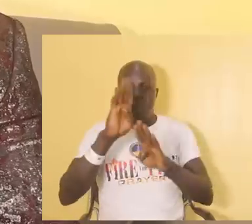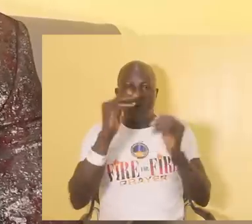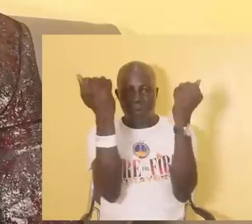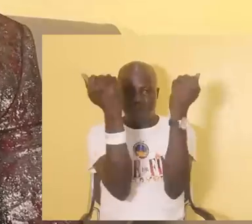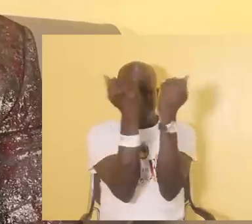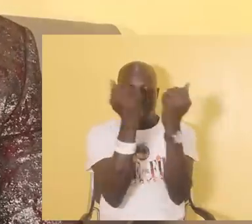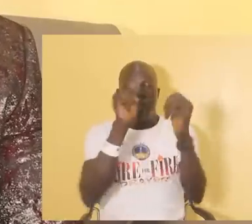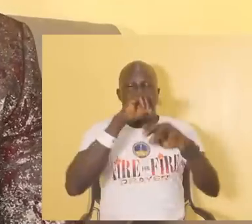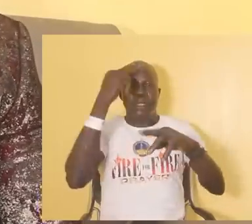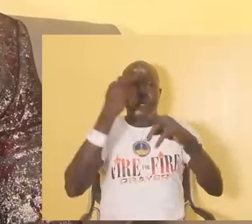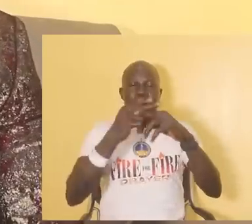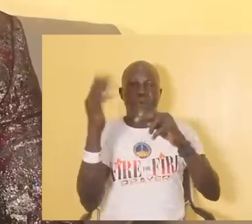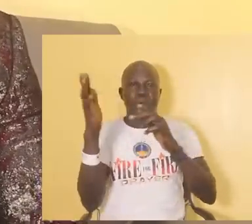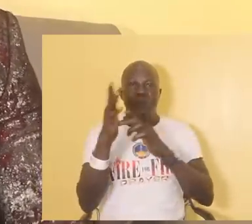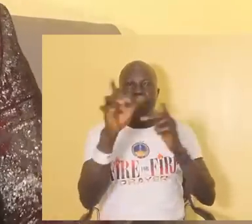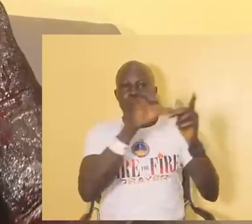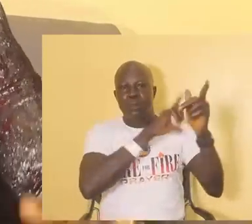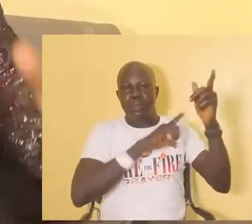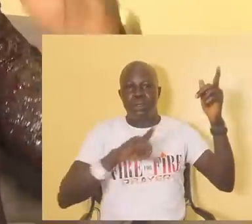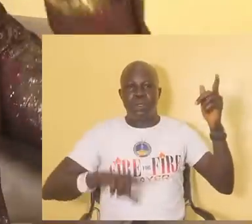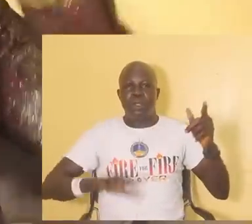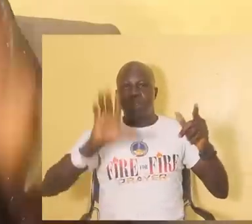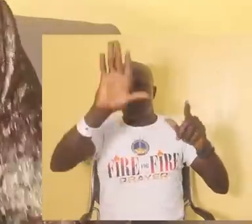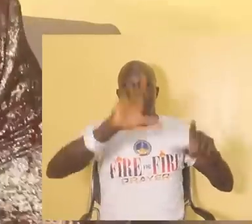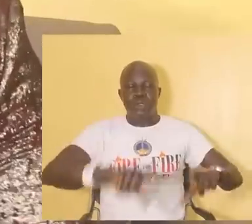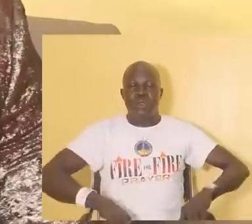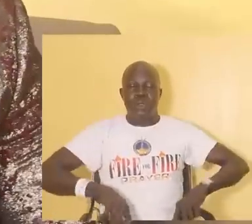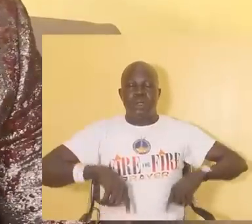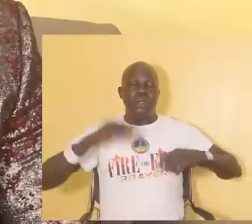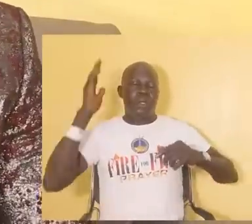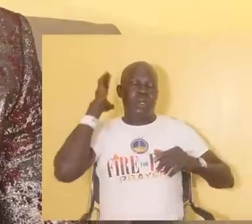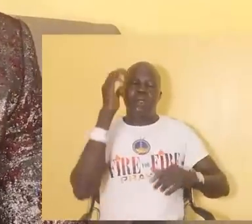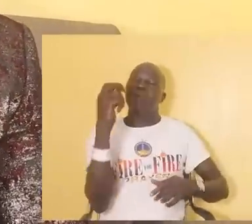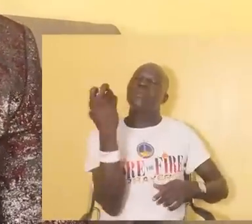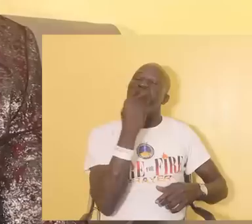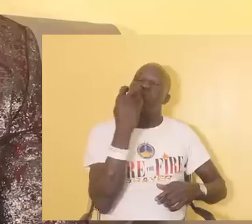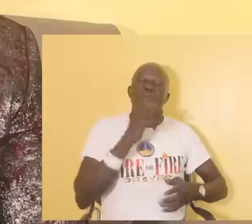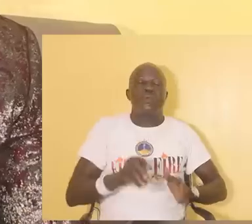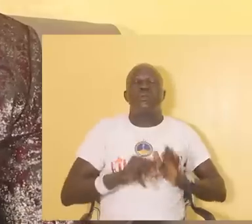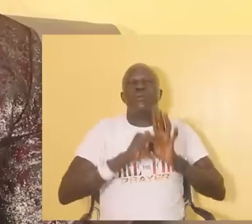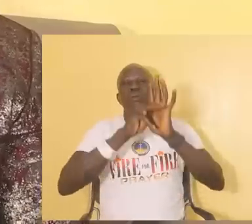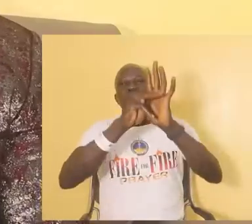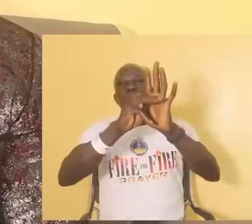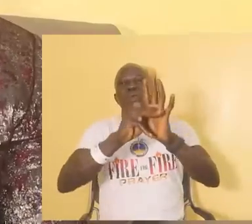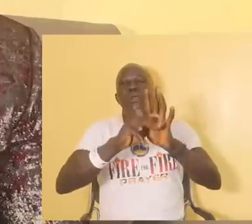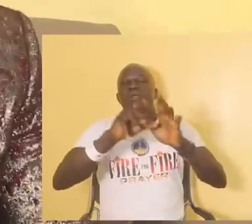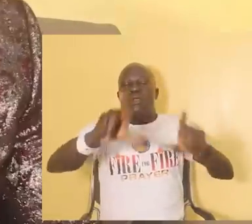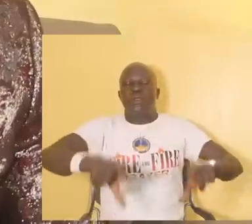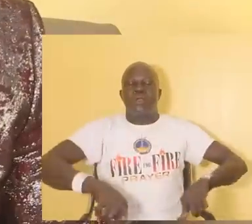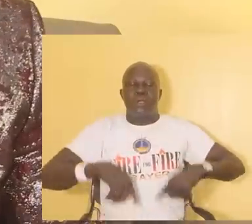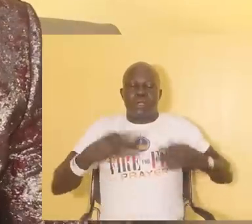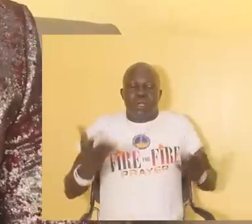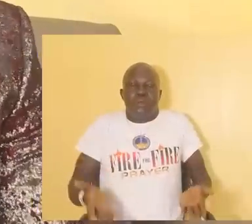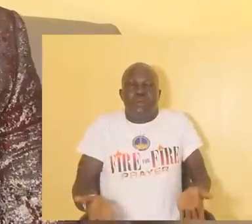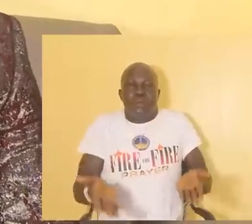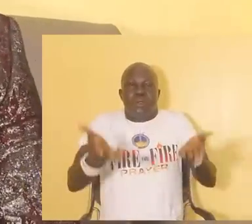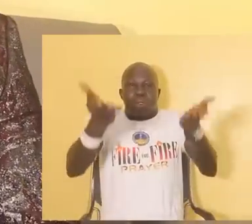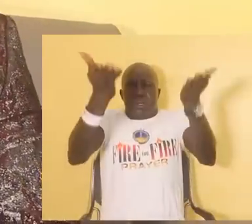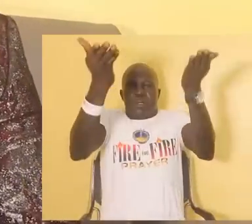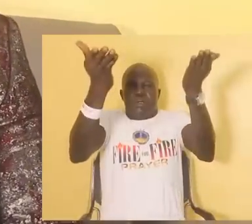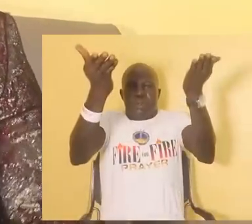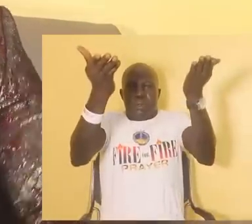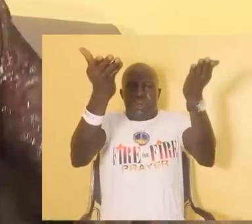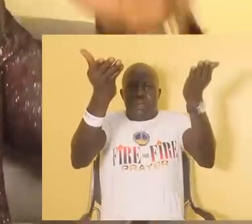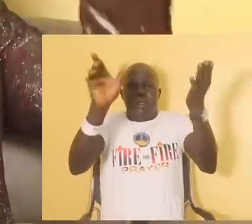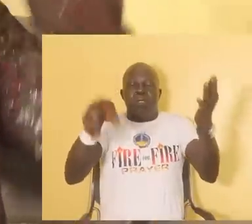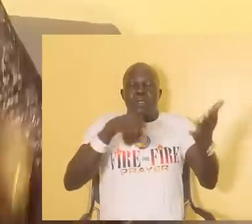them in the name of the Lord. Amen. The love will manifest. Amen. The love will